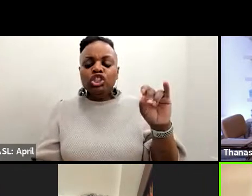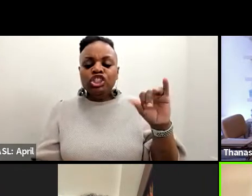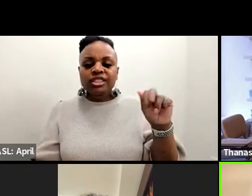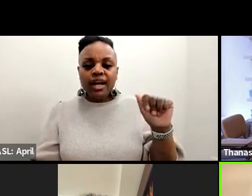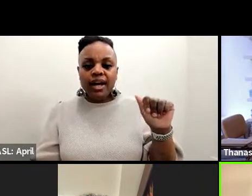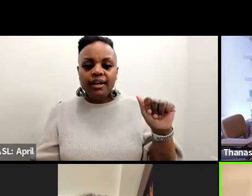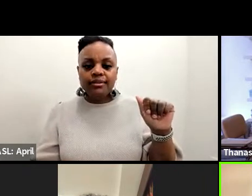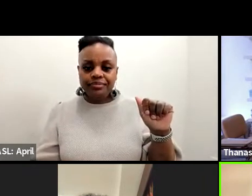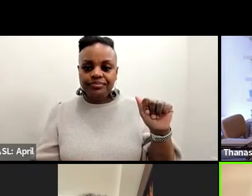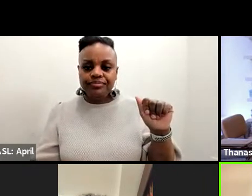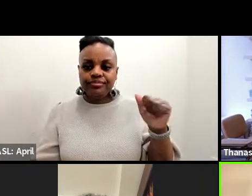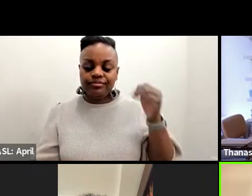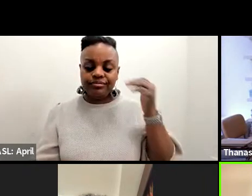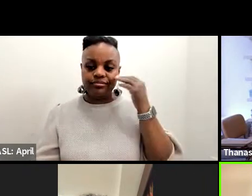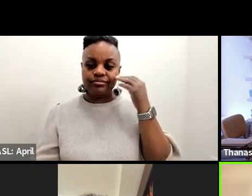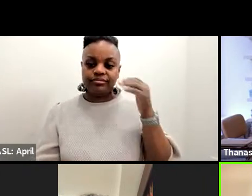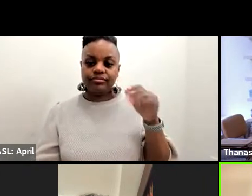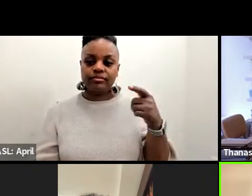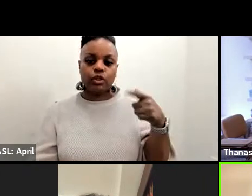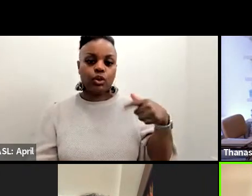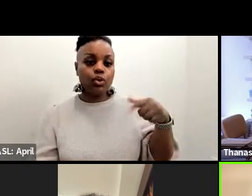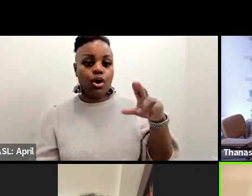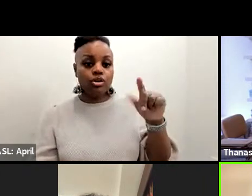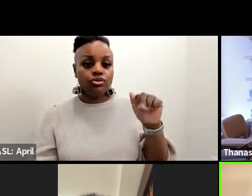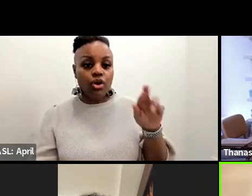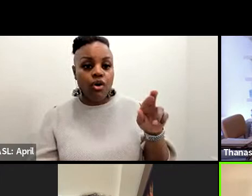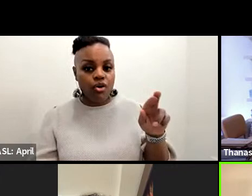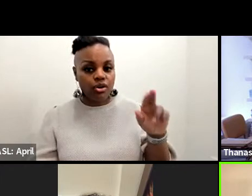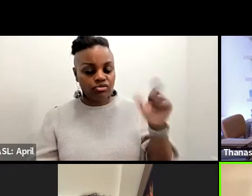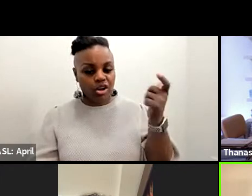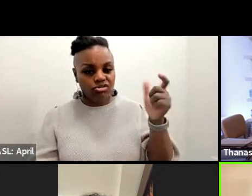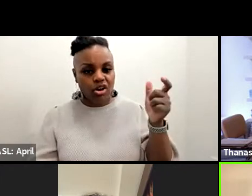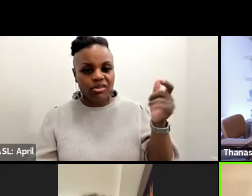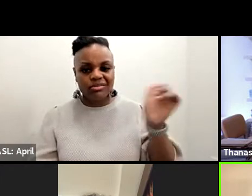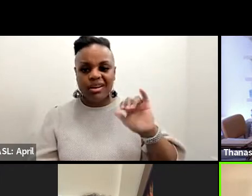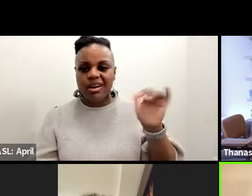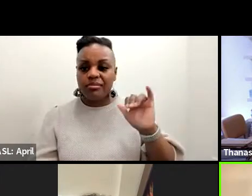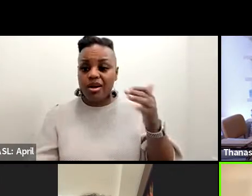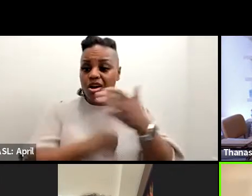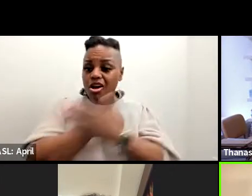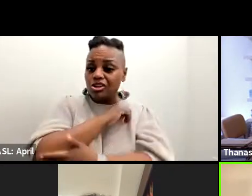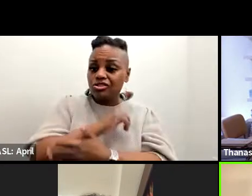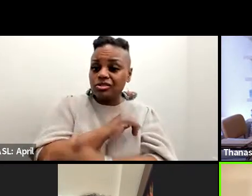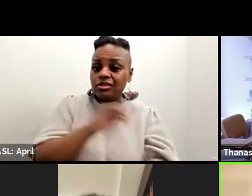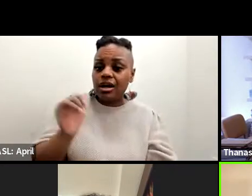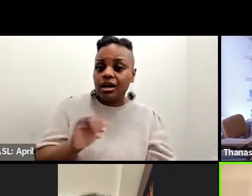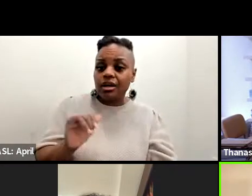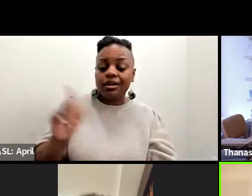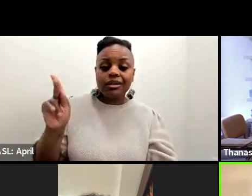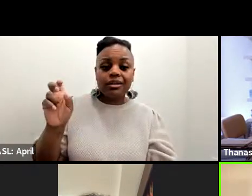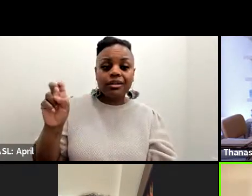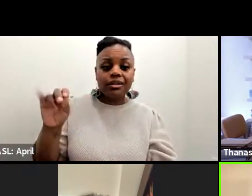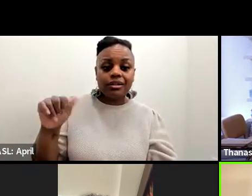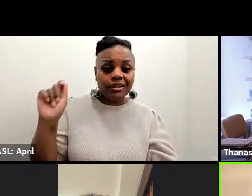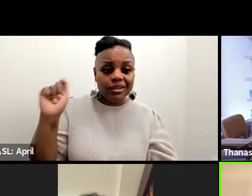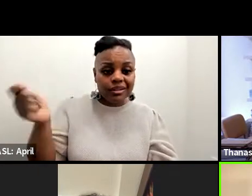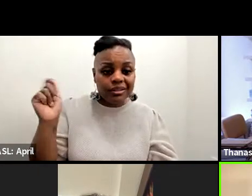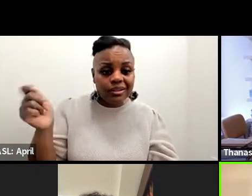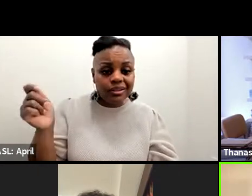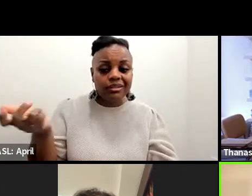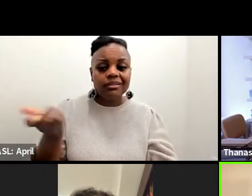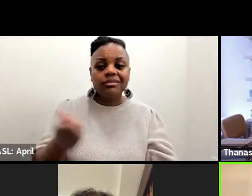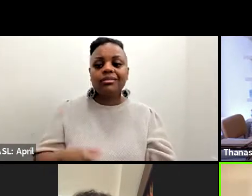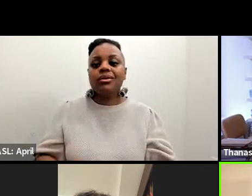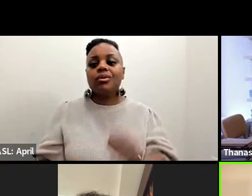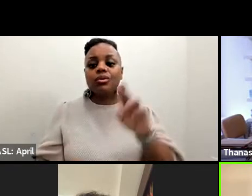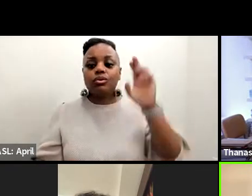some African countries like Kenya or European countries like the UK. But most of the members that I've met decided